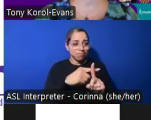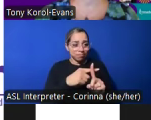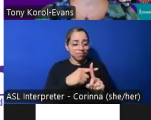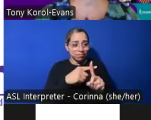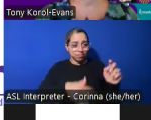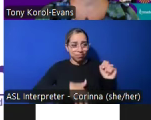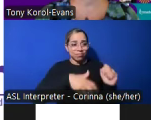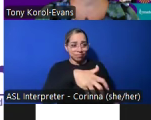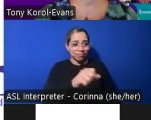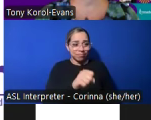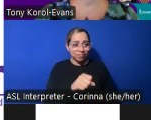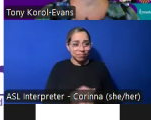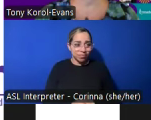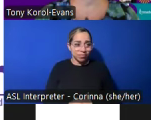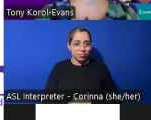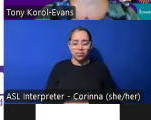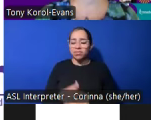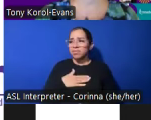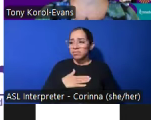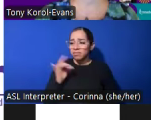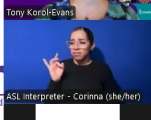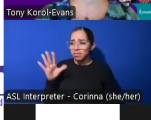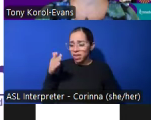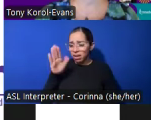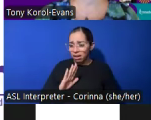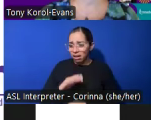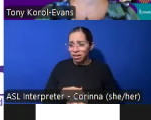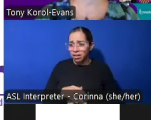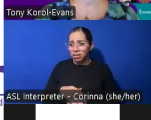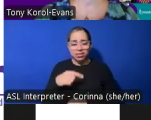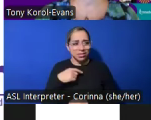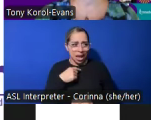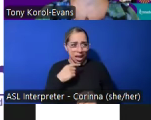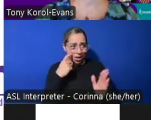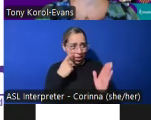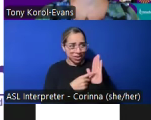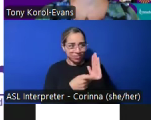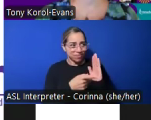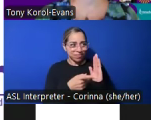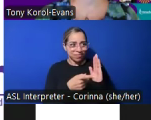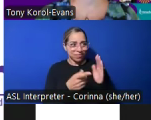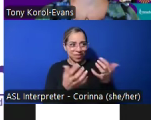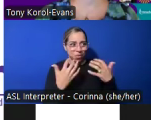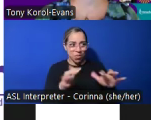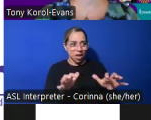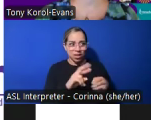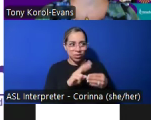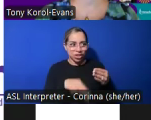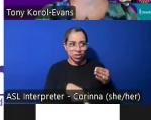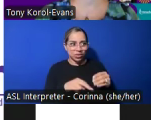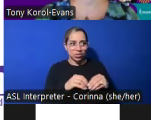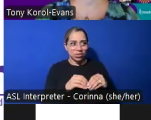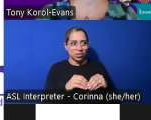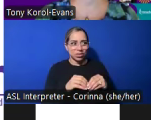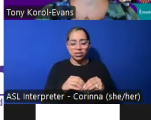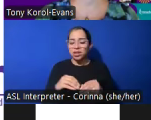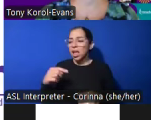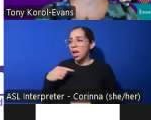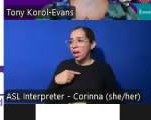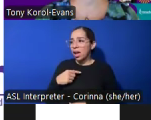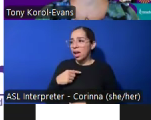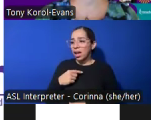Oh, God. I can see this isn't the result that you wanted. I actually